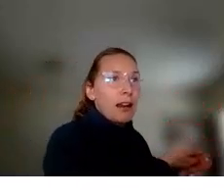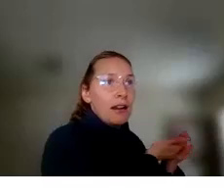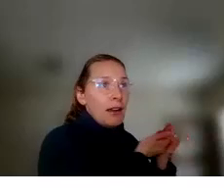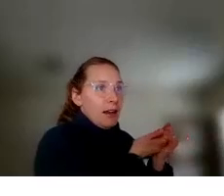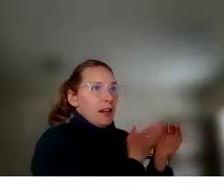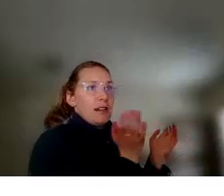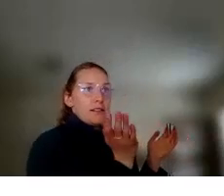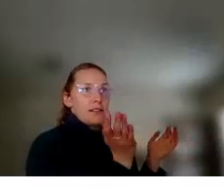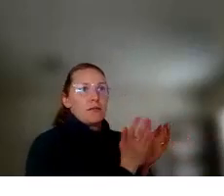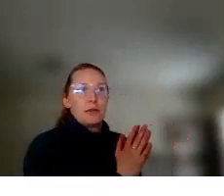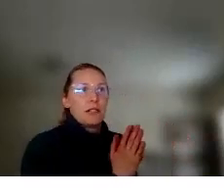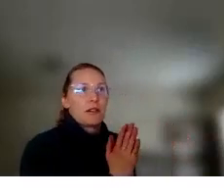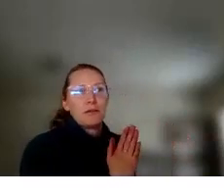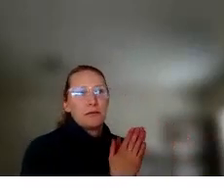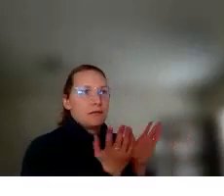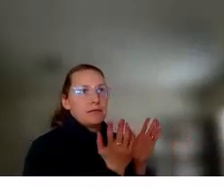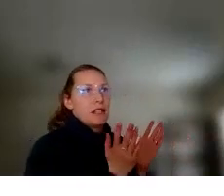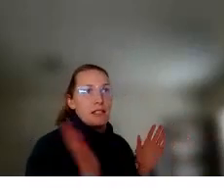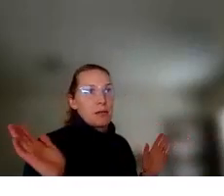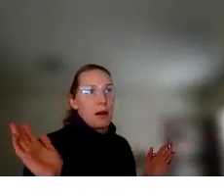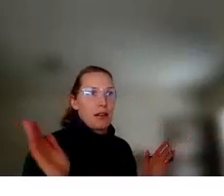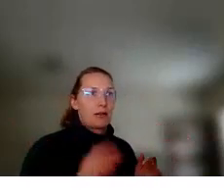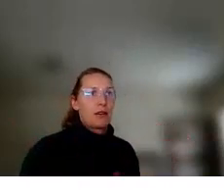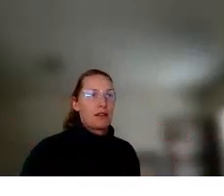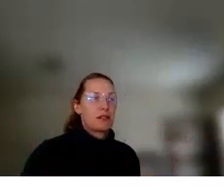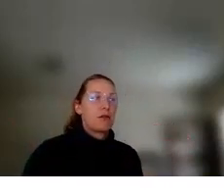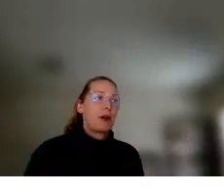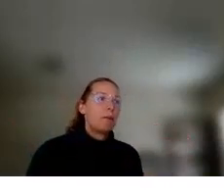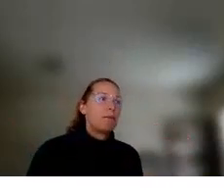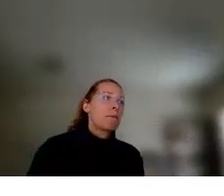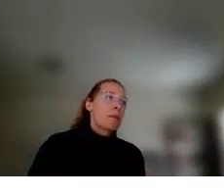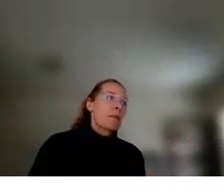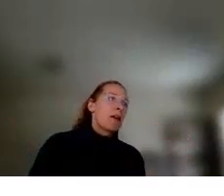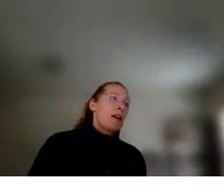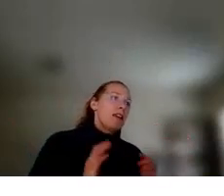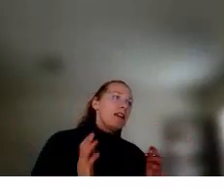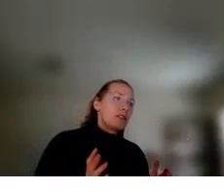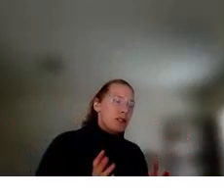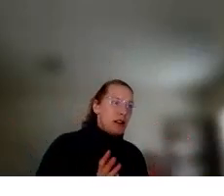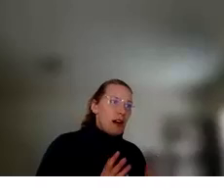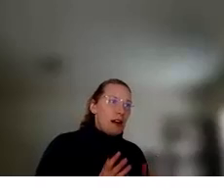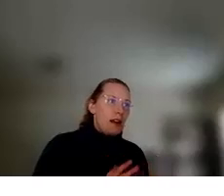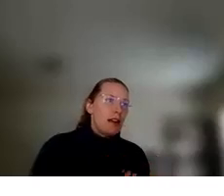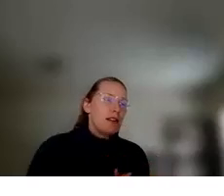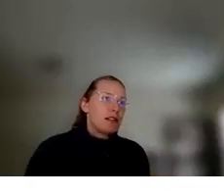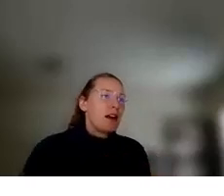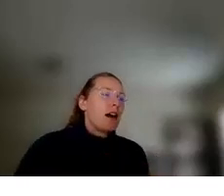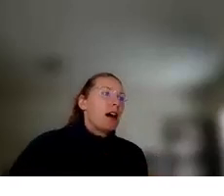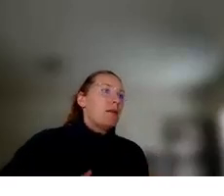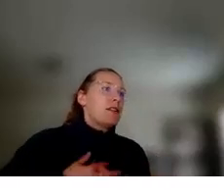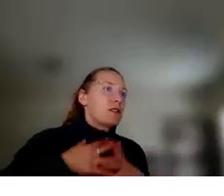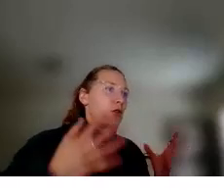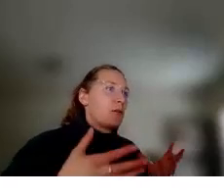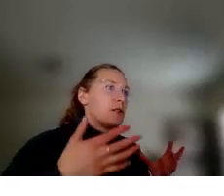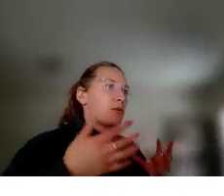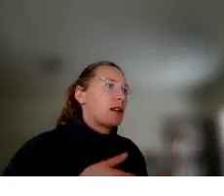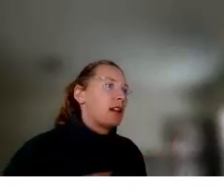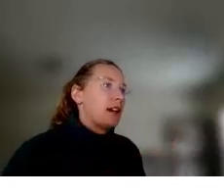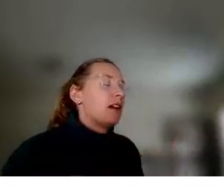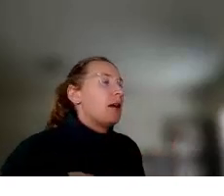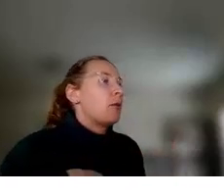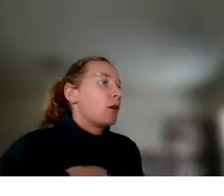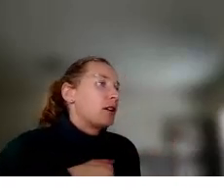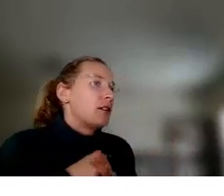of care and we don't need to bother with this form. And the answer to that is this form